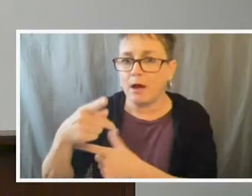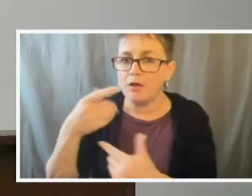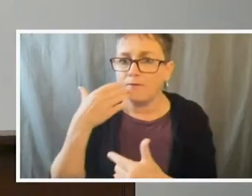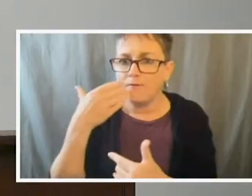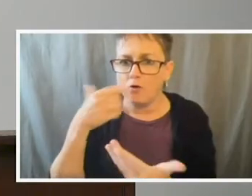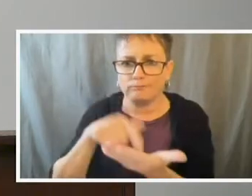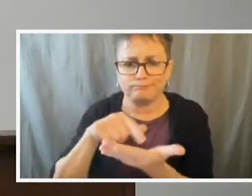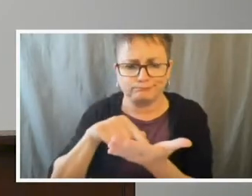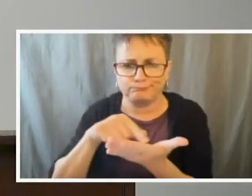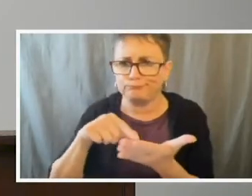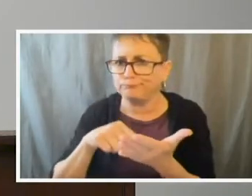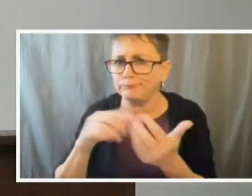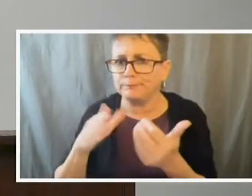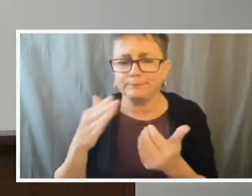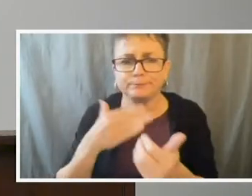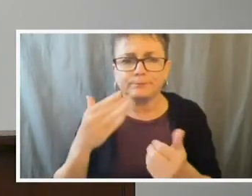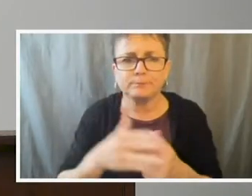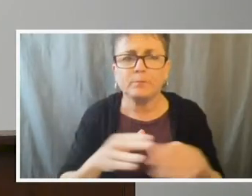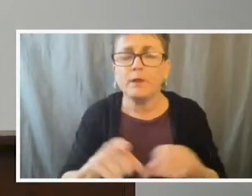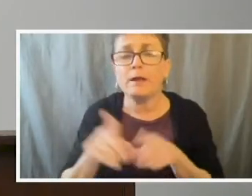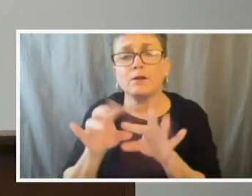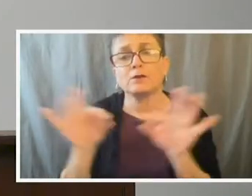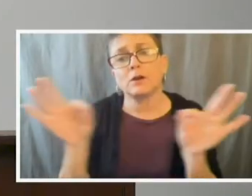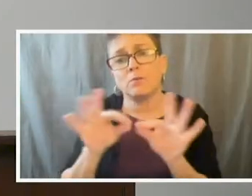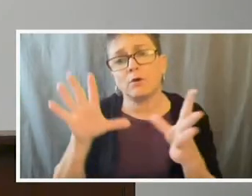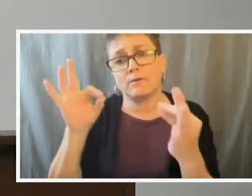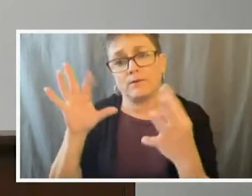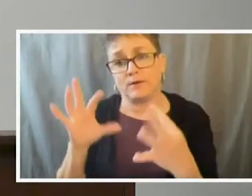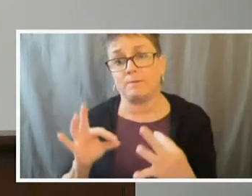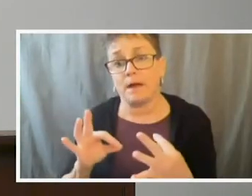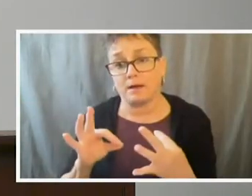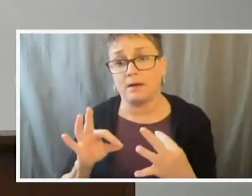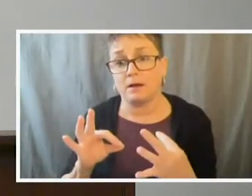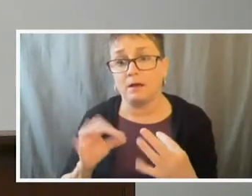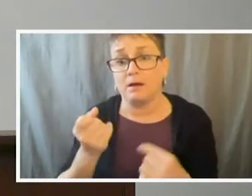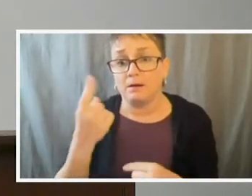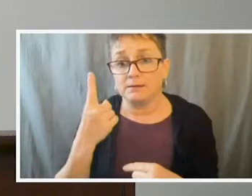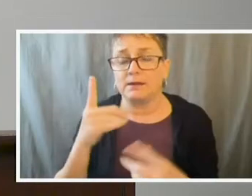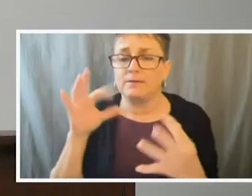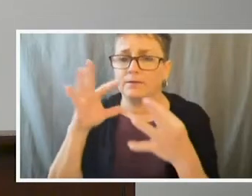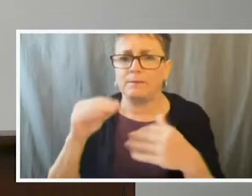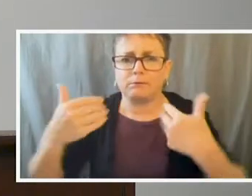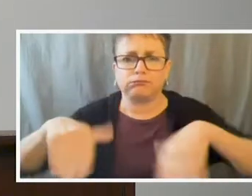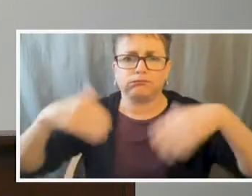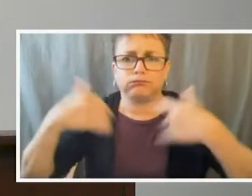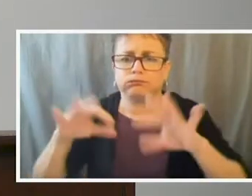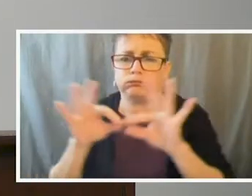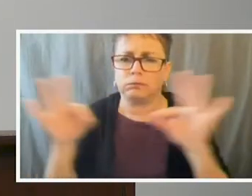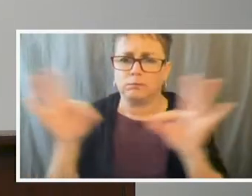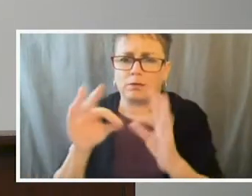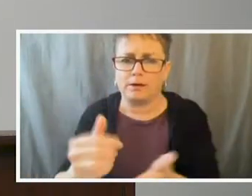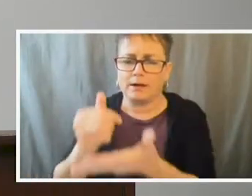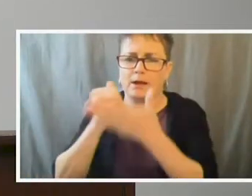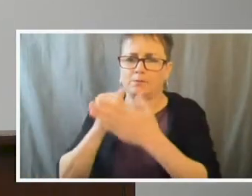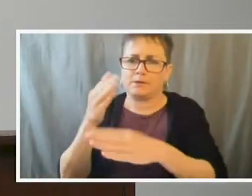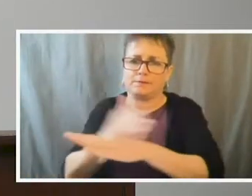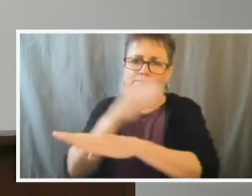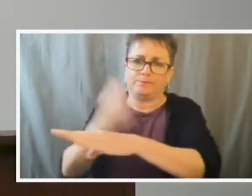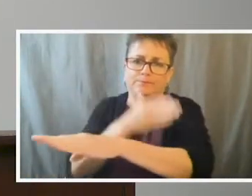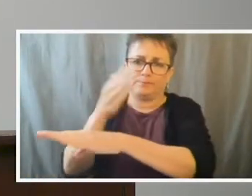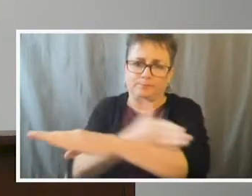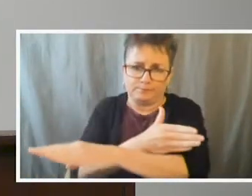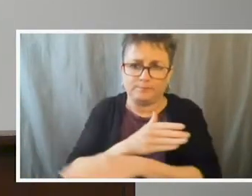So thank you to today's forum. Again, all this feedback is taken, and we look to develop and see how we can constantly further